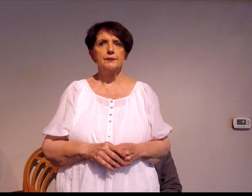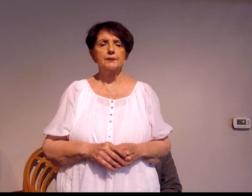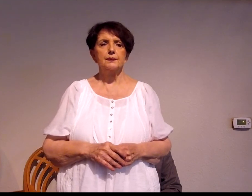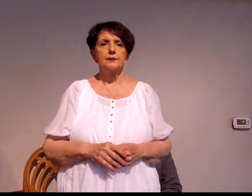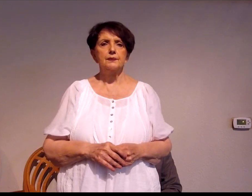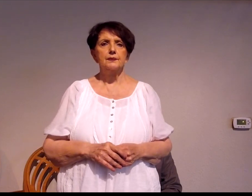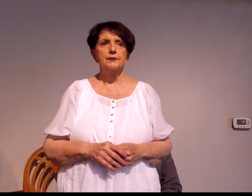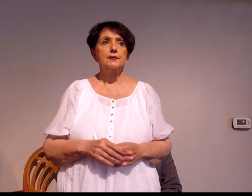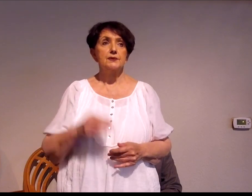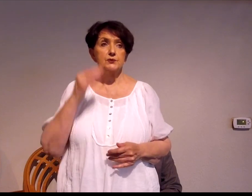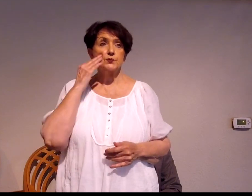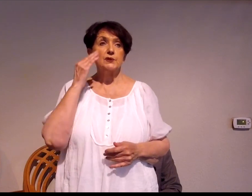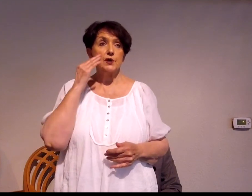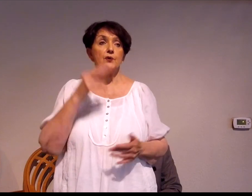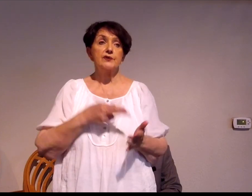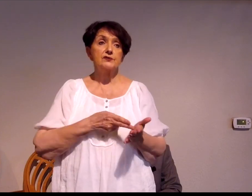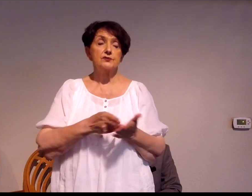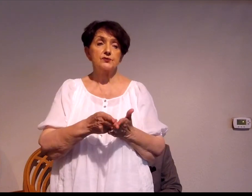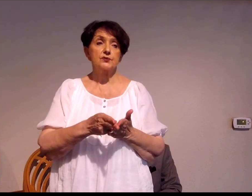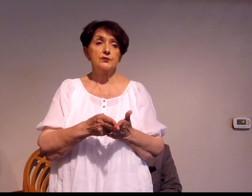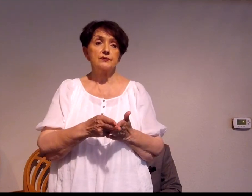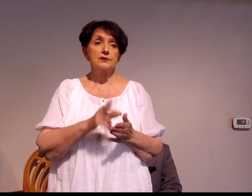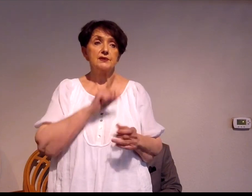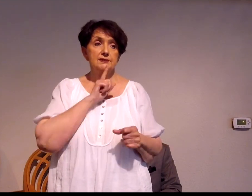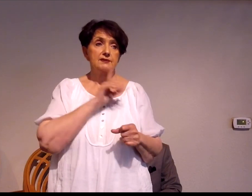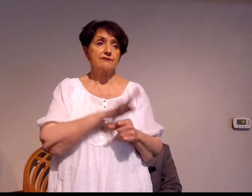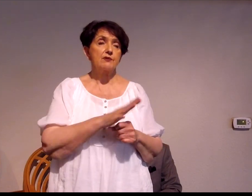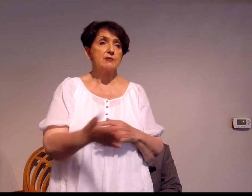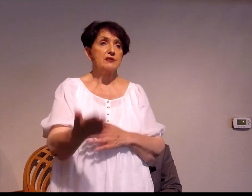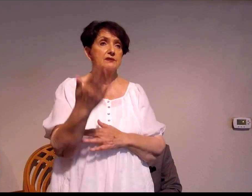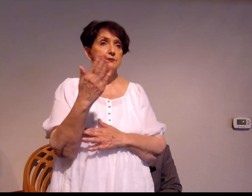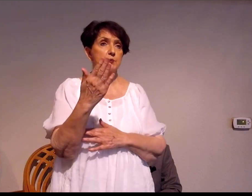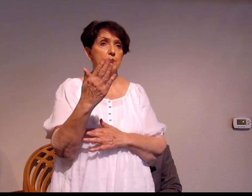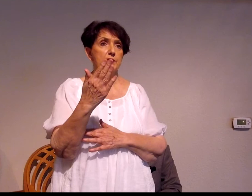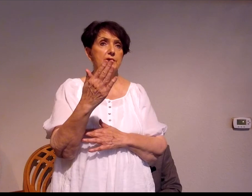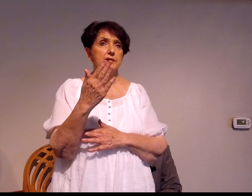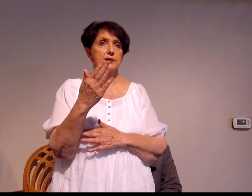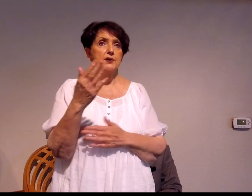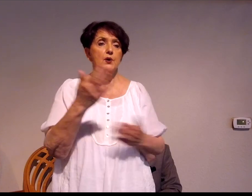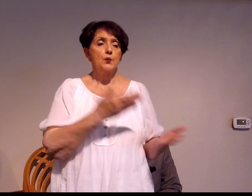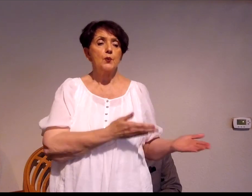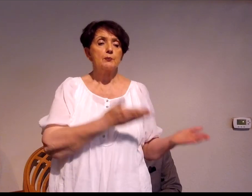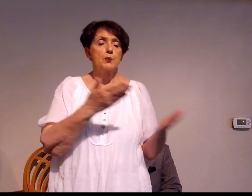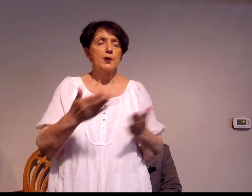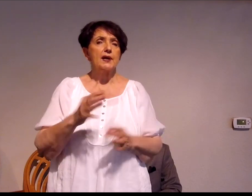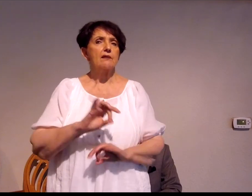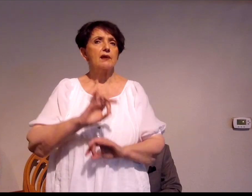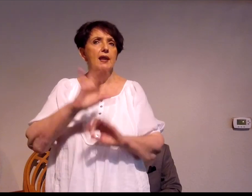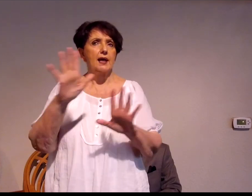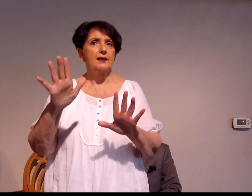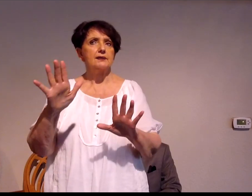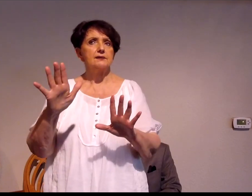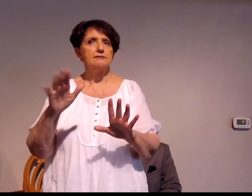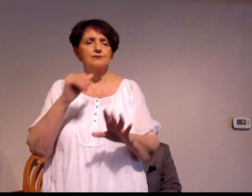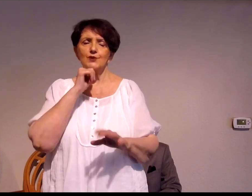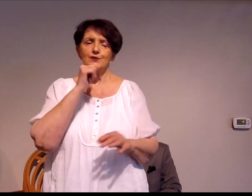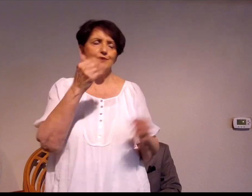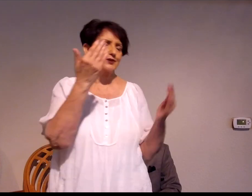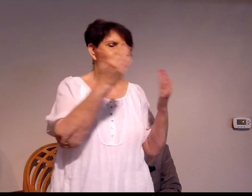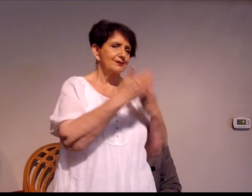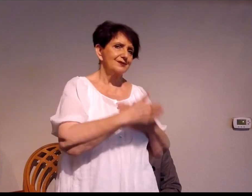And as we know this truth, let us affirm this morning that we bring our light, not our darkness.